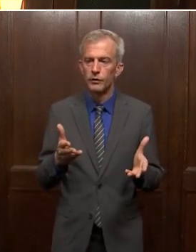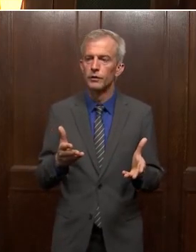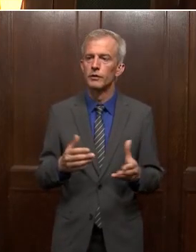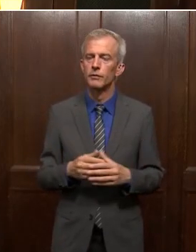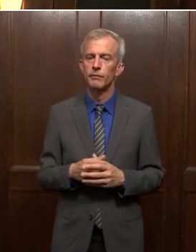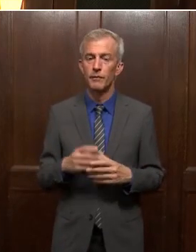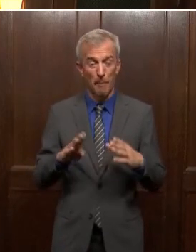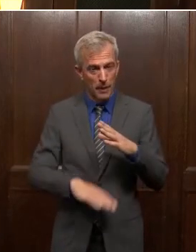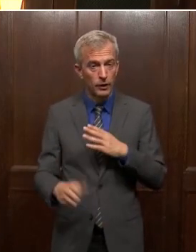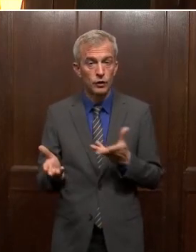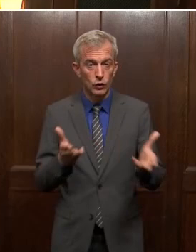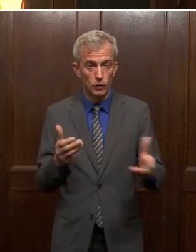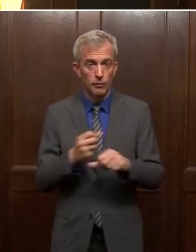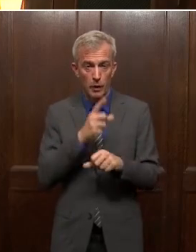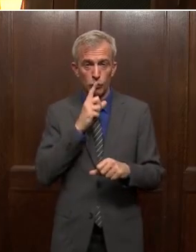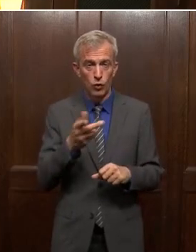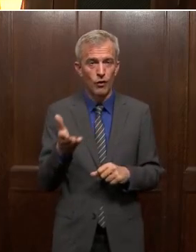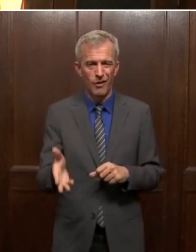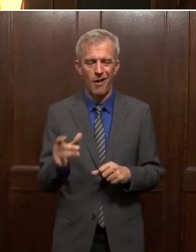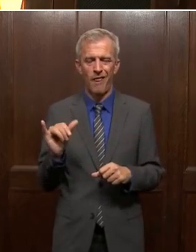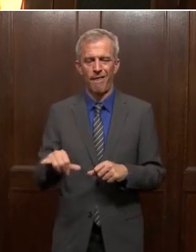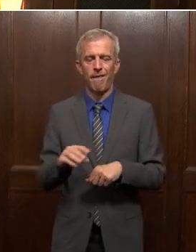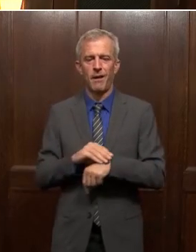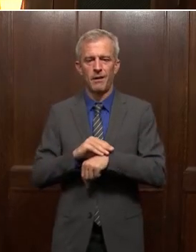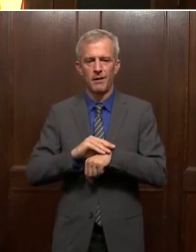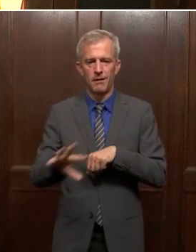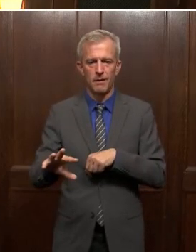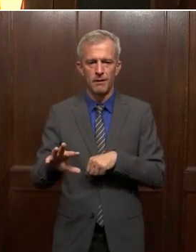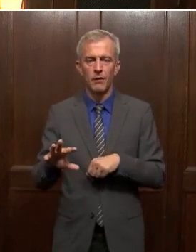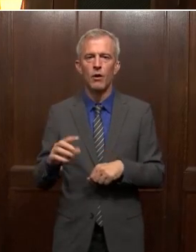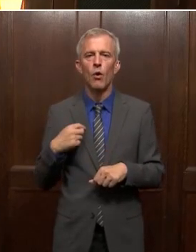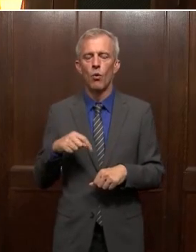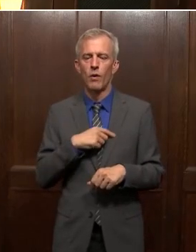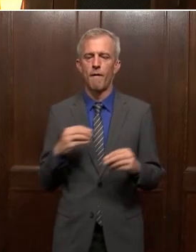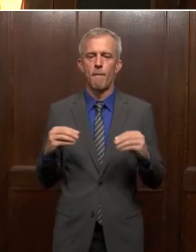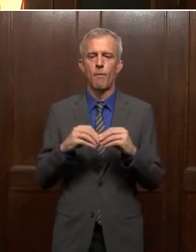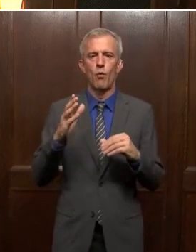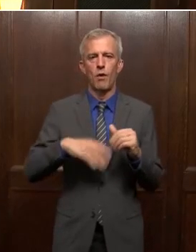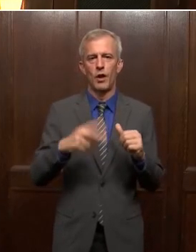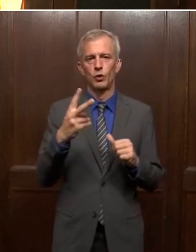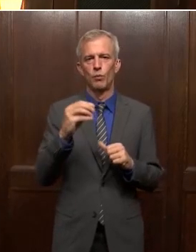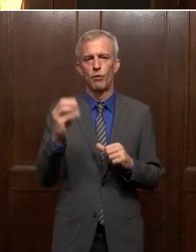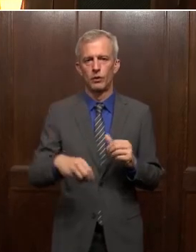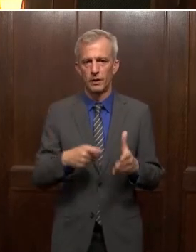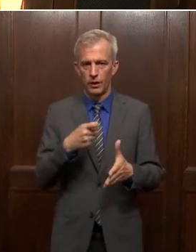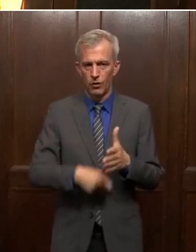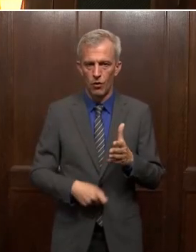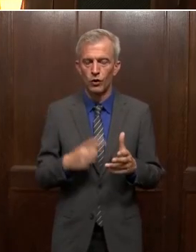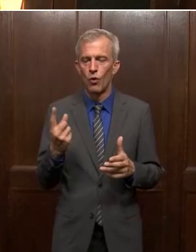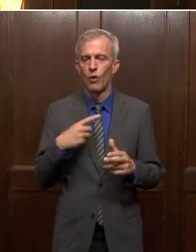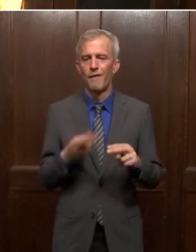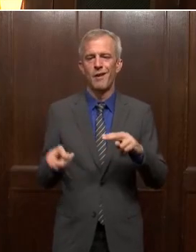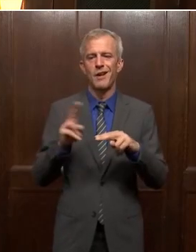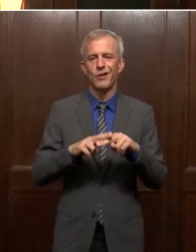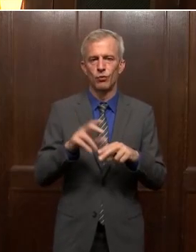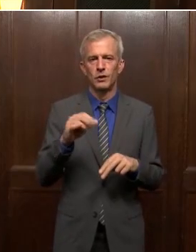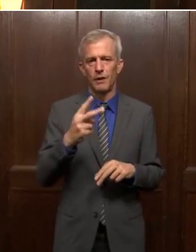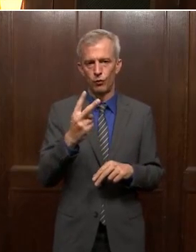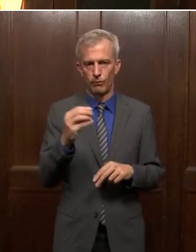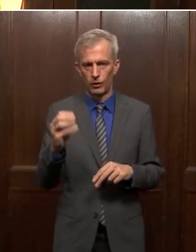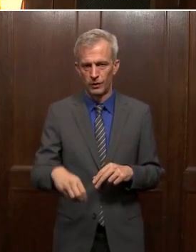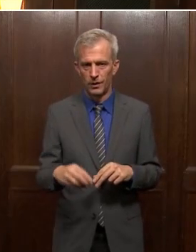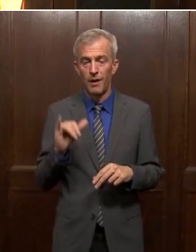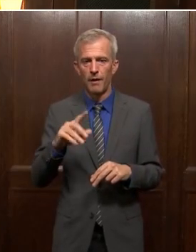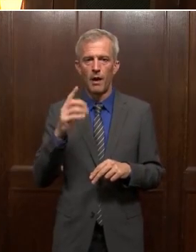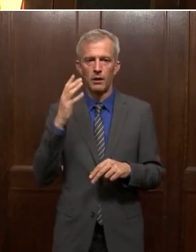need are there, that's what drives that we have more than 2% costs, and we have only an increase of 2%. So that's where our